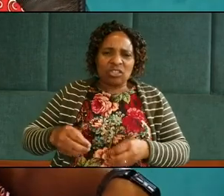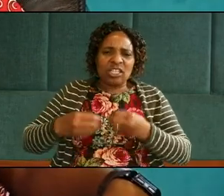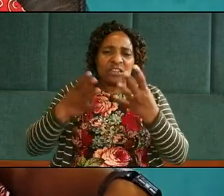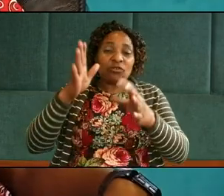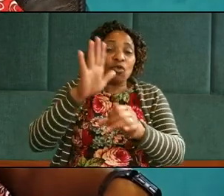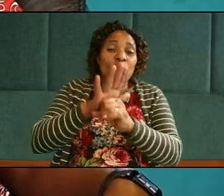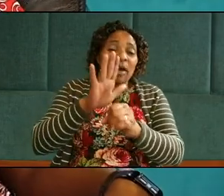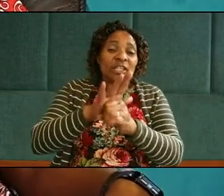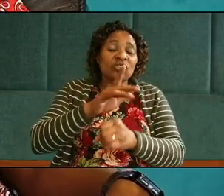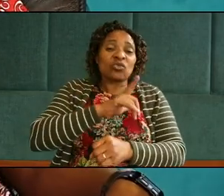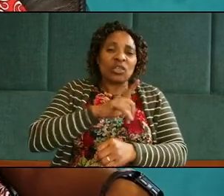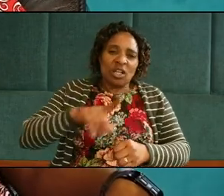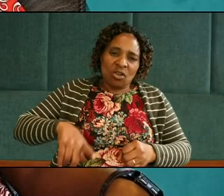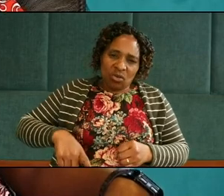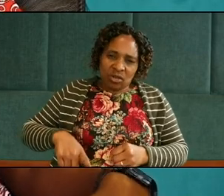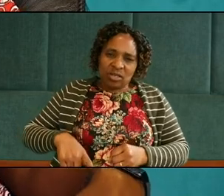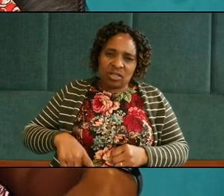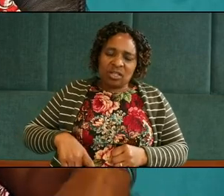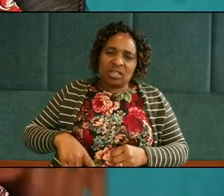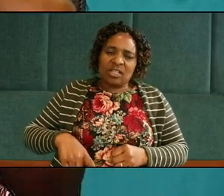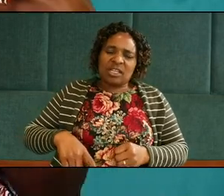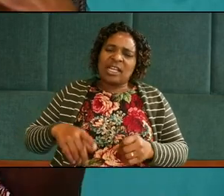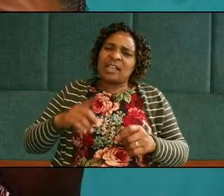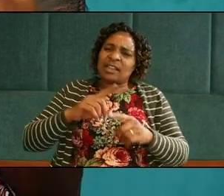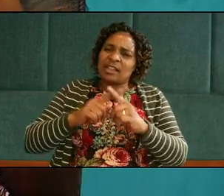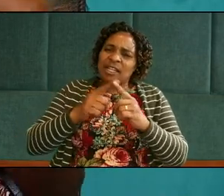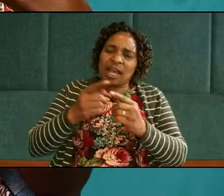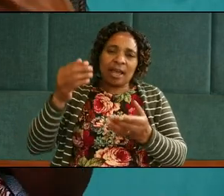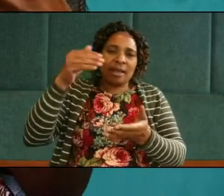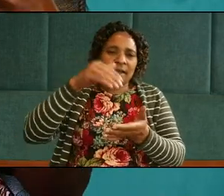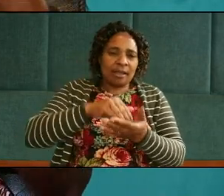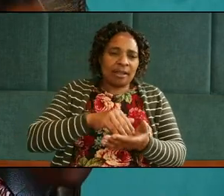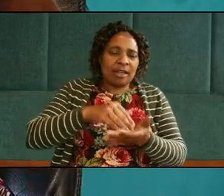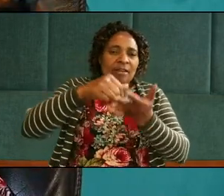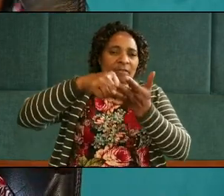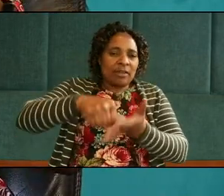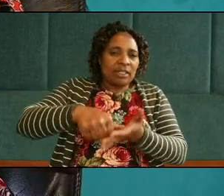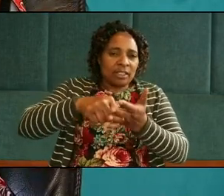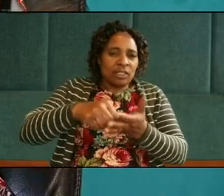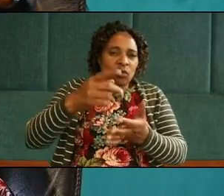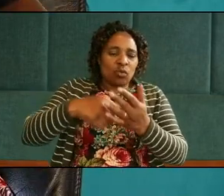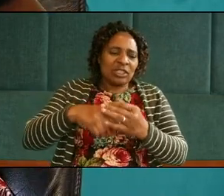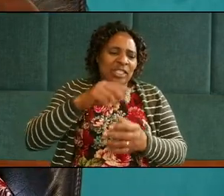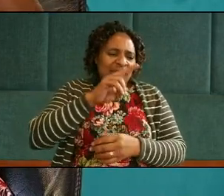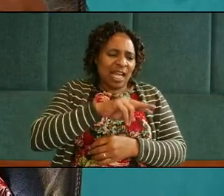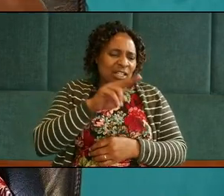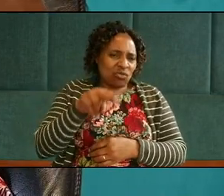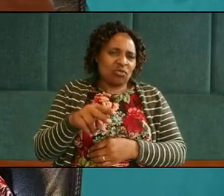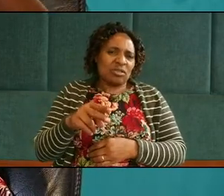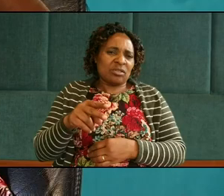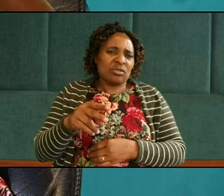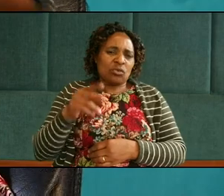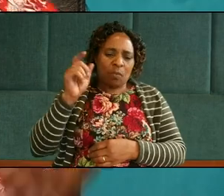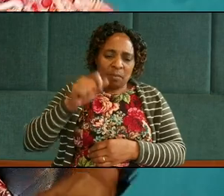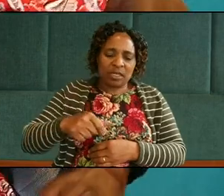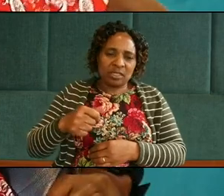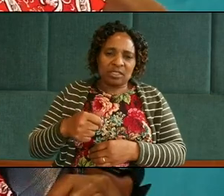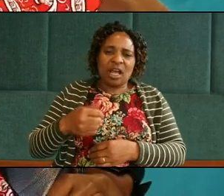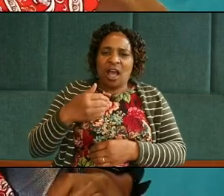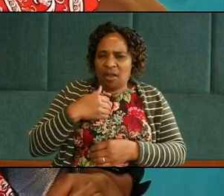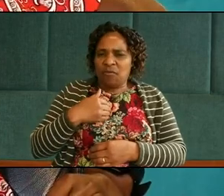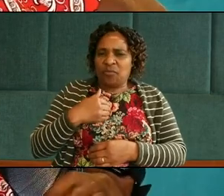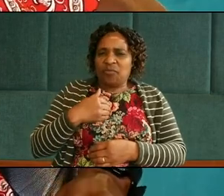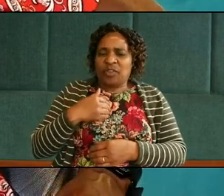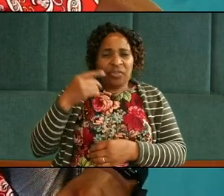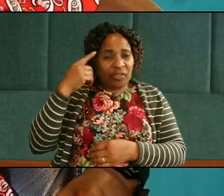to the Lord, you know? And it's just, again, emphasizing that attitude that you ought to have when you're giving, you know? You